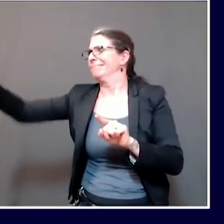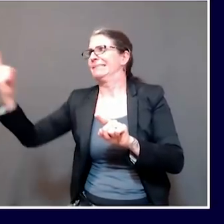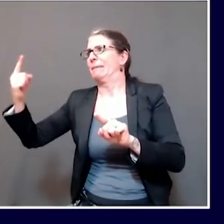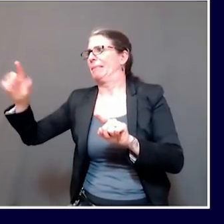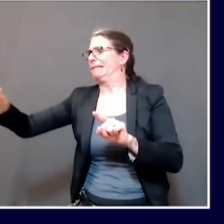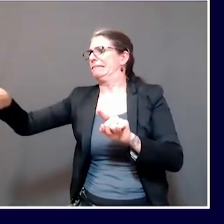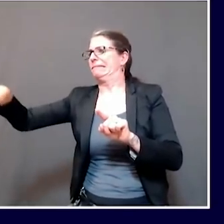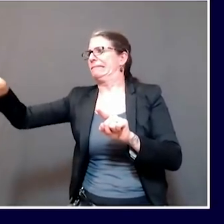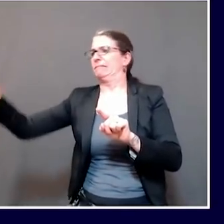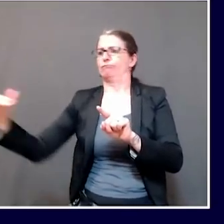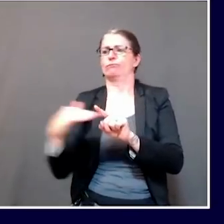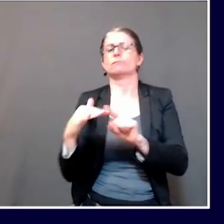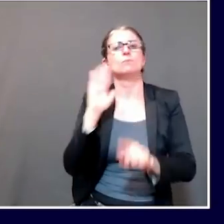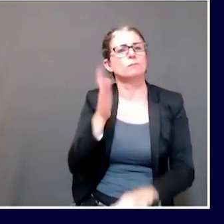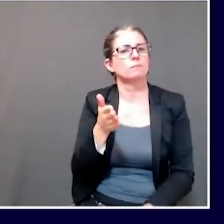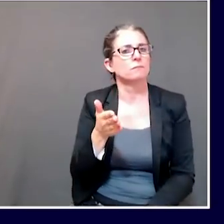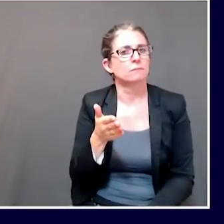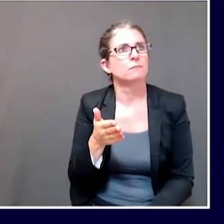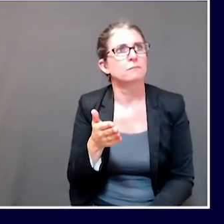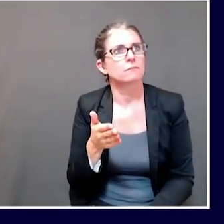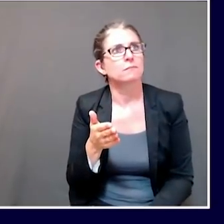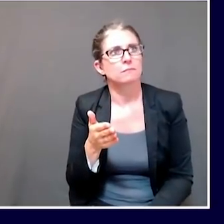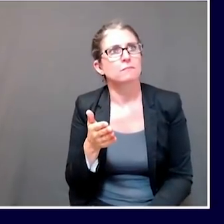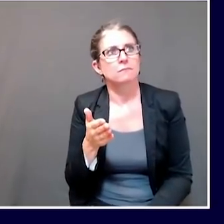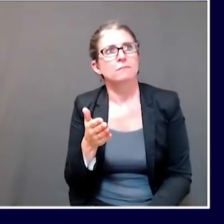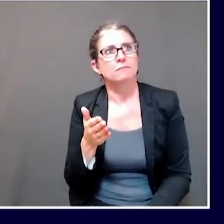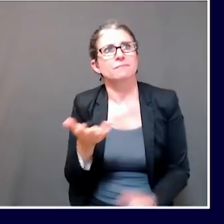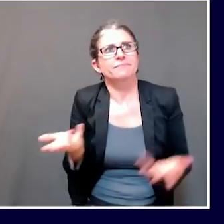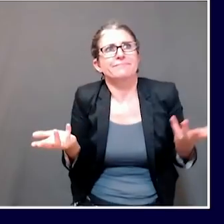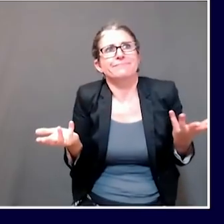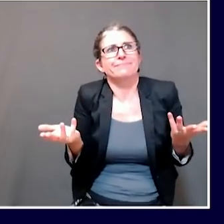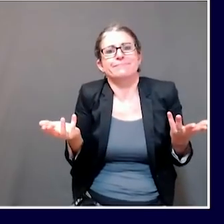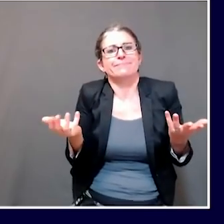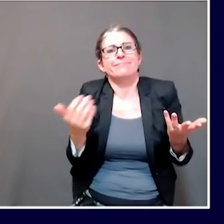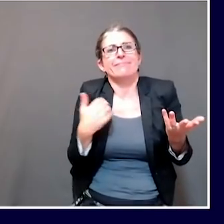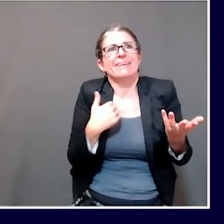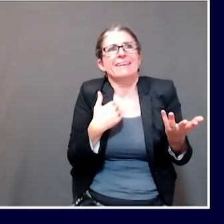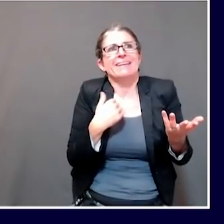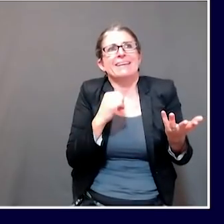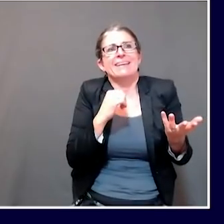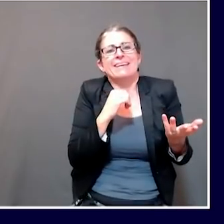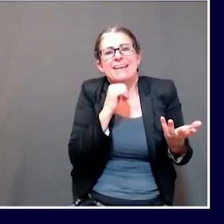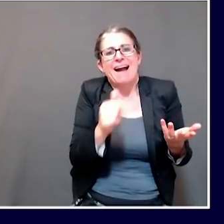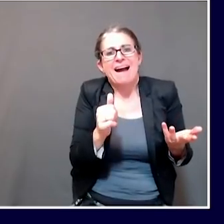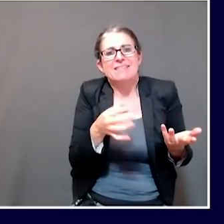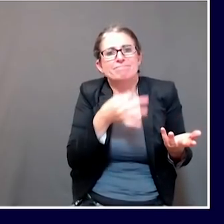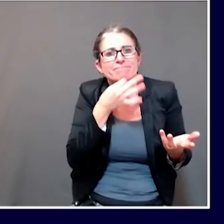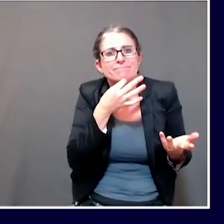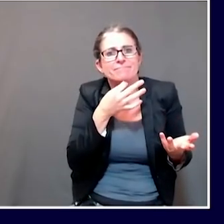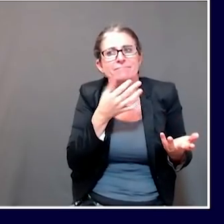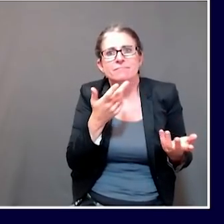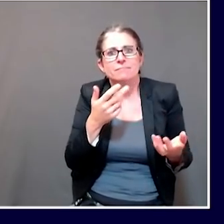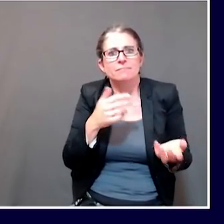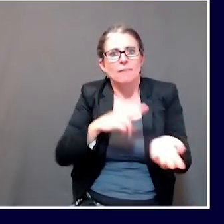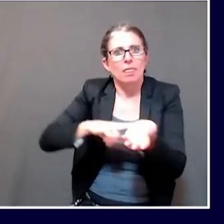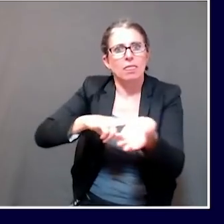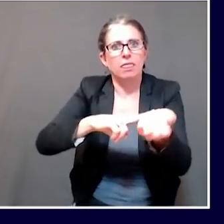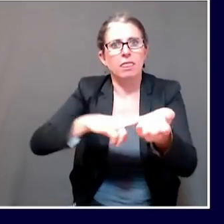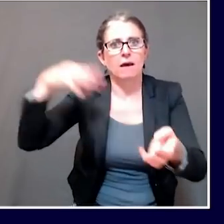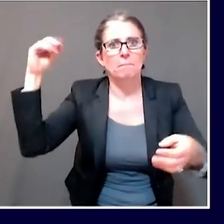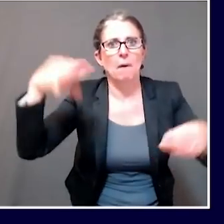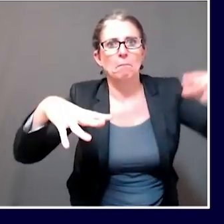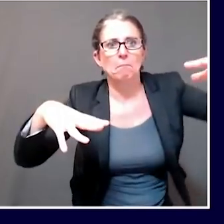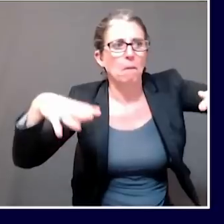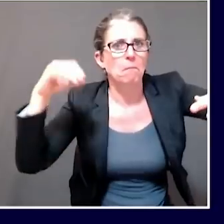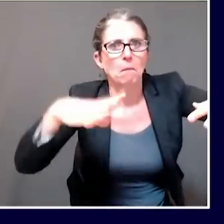in Philadelphia and come to Maine, and there's not a GPS system that sends up an alert to let us know that the